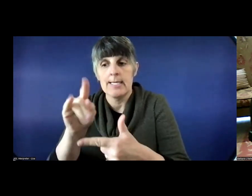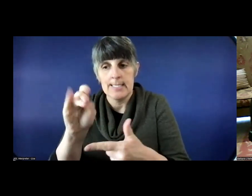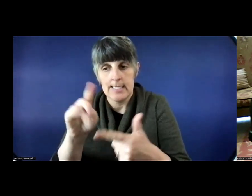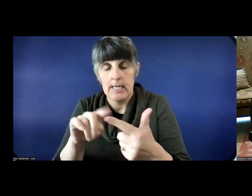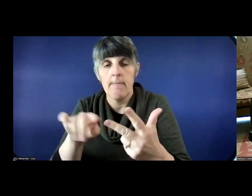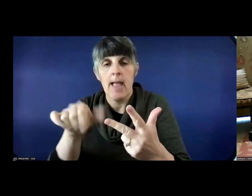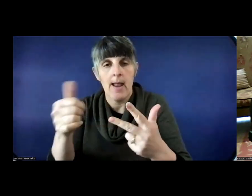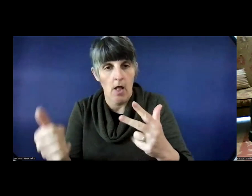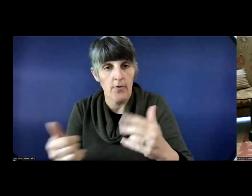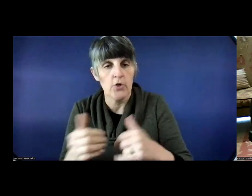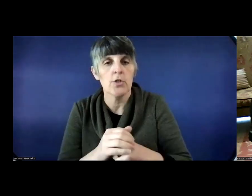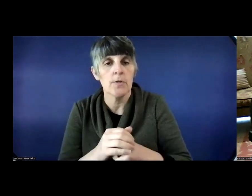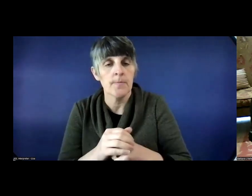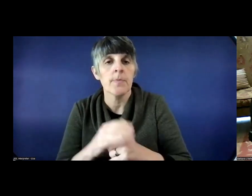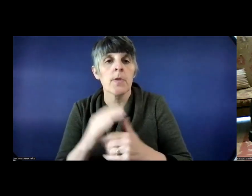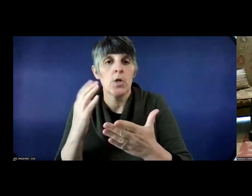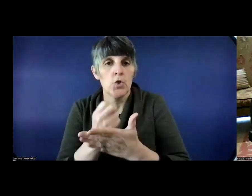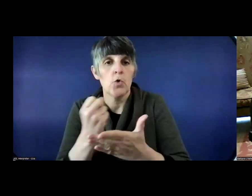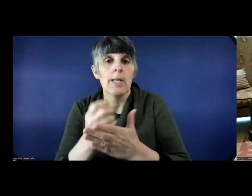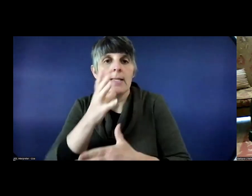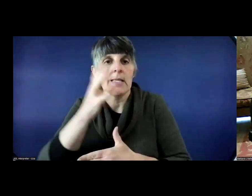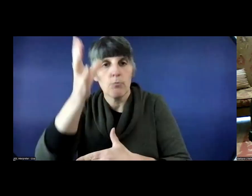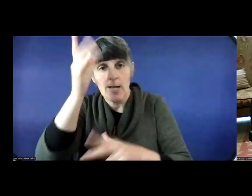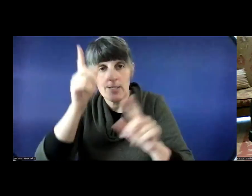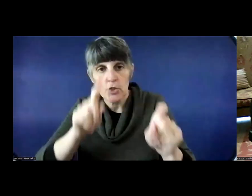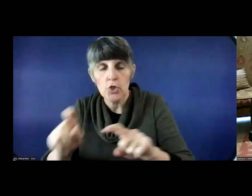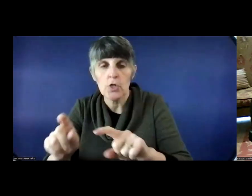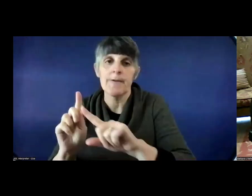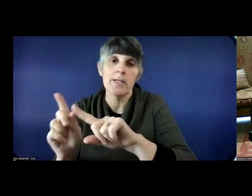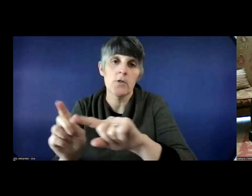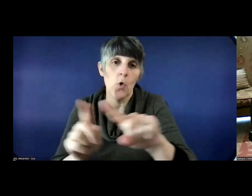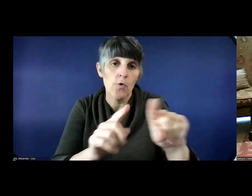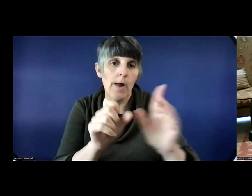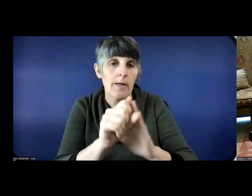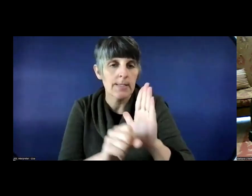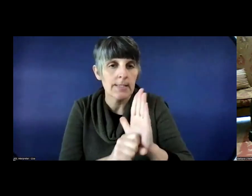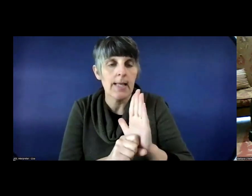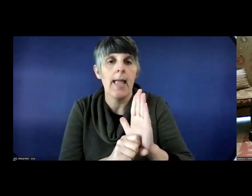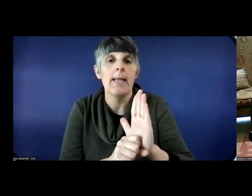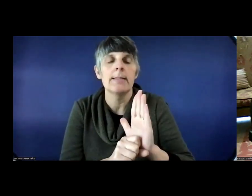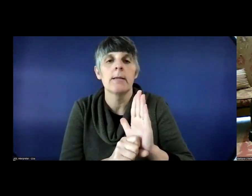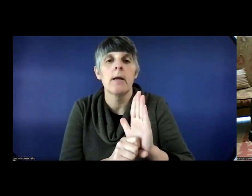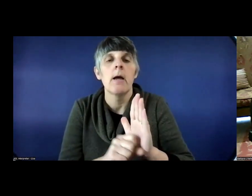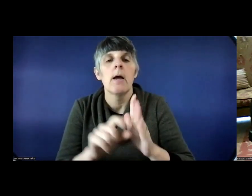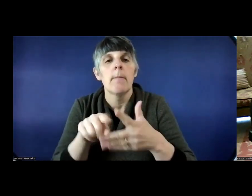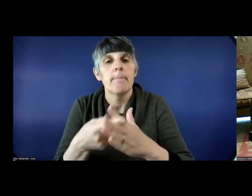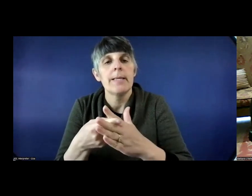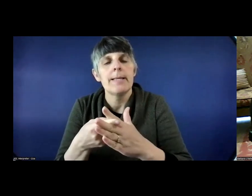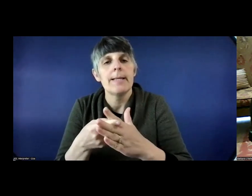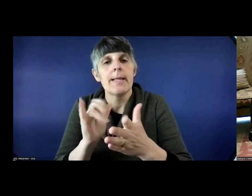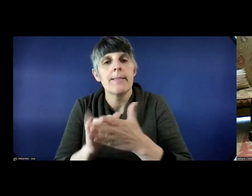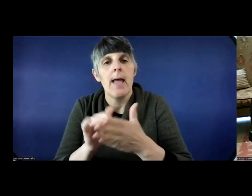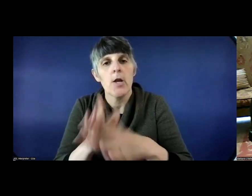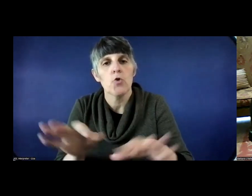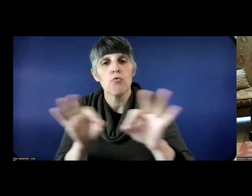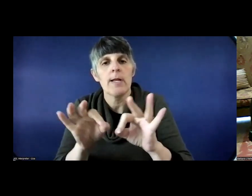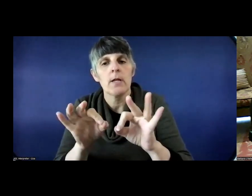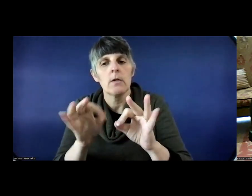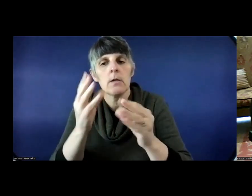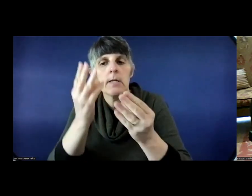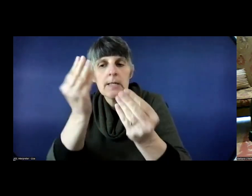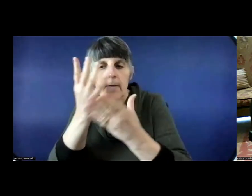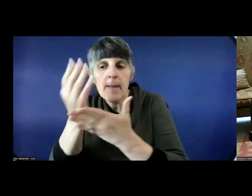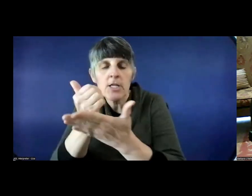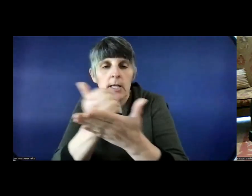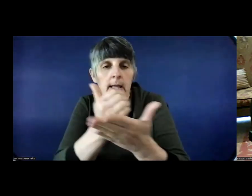others, utilizing parental surveys, going around the state, beginning sort of that critical information